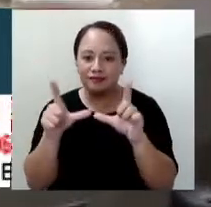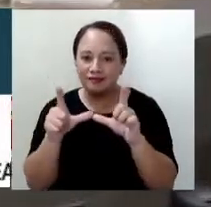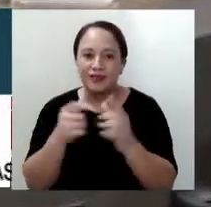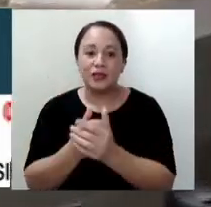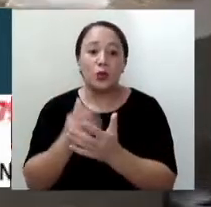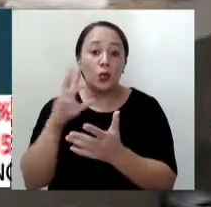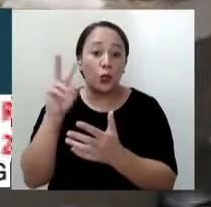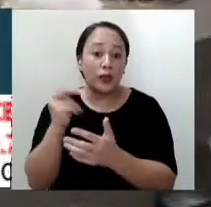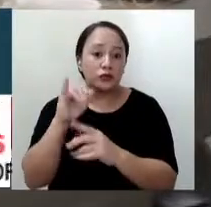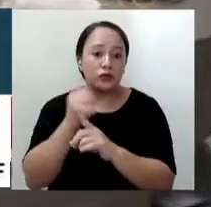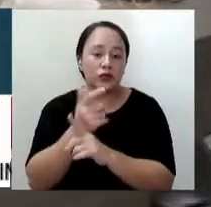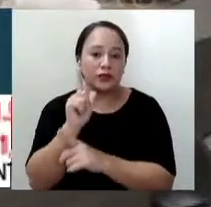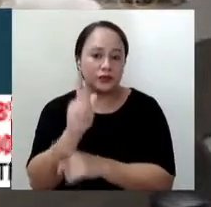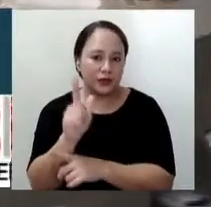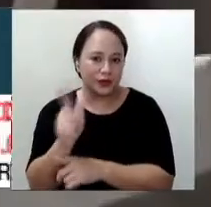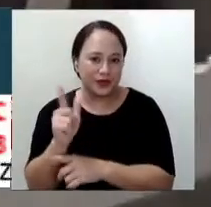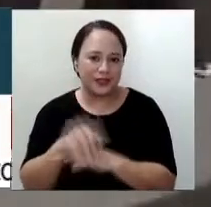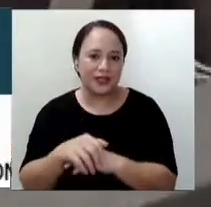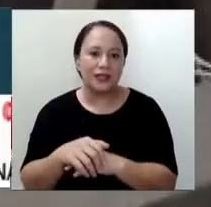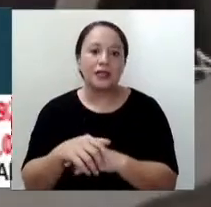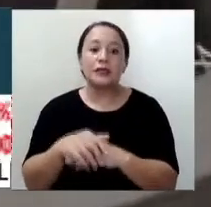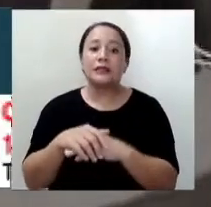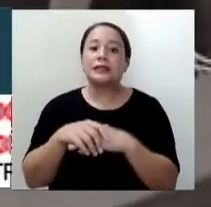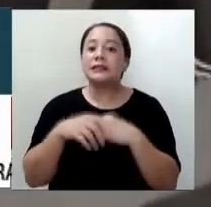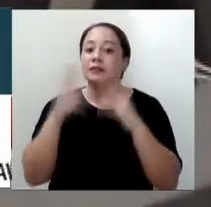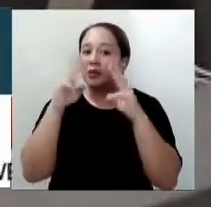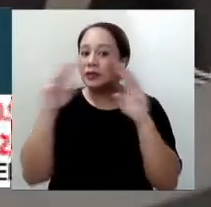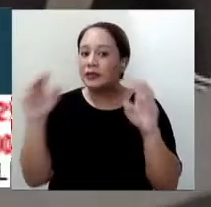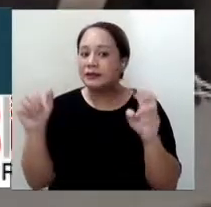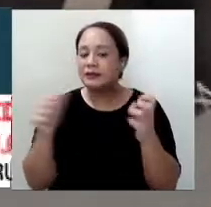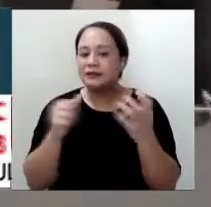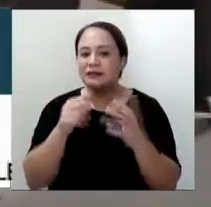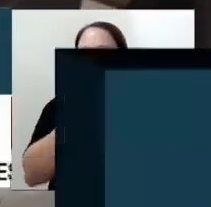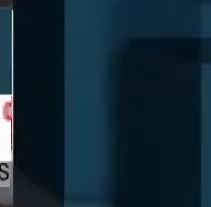in July 2020. The palace refutes the findings.